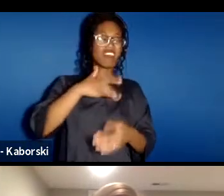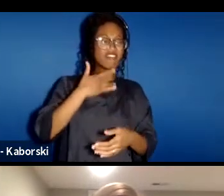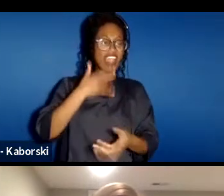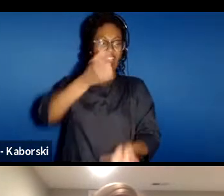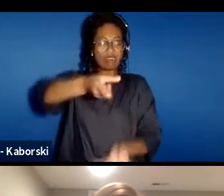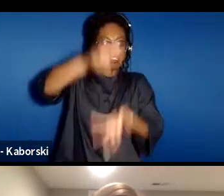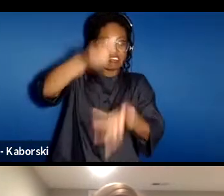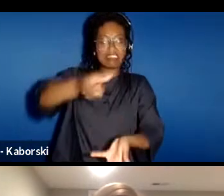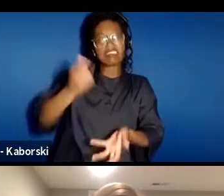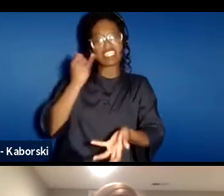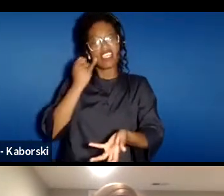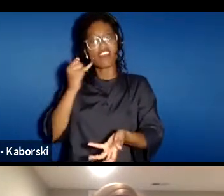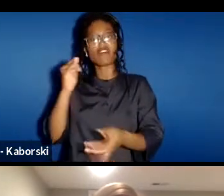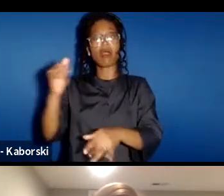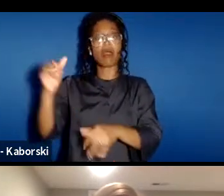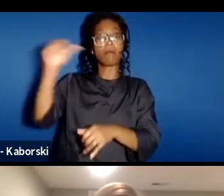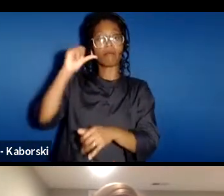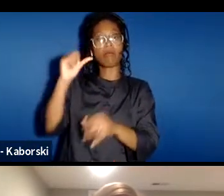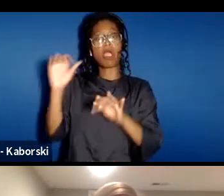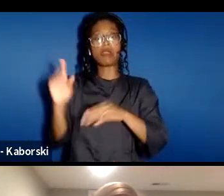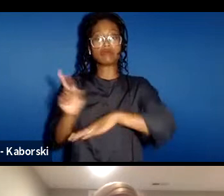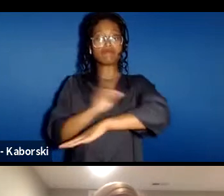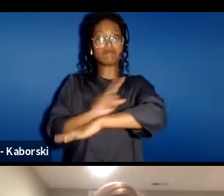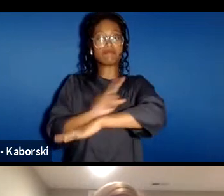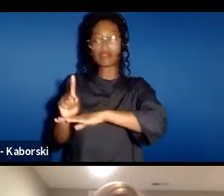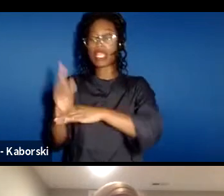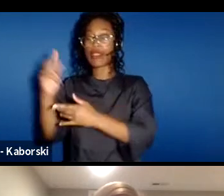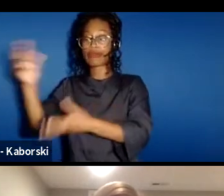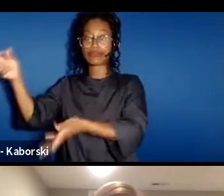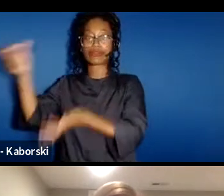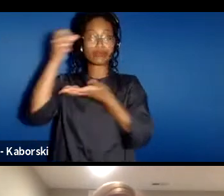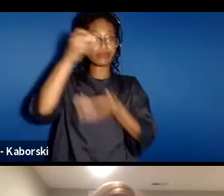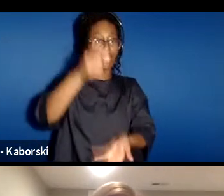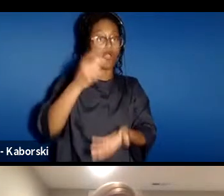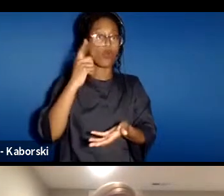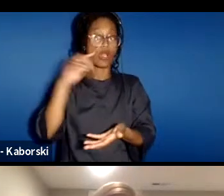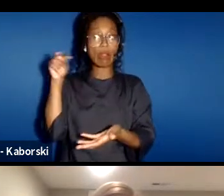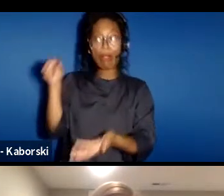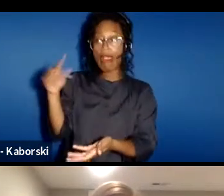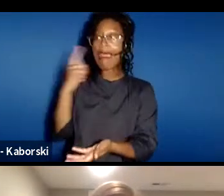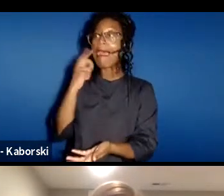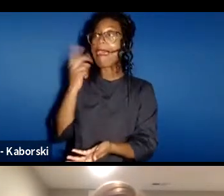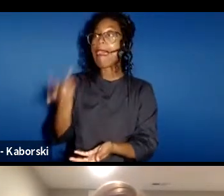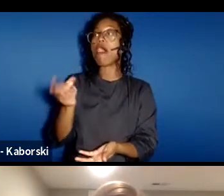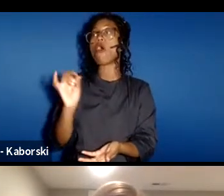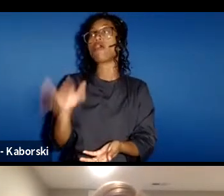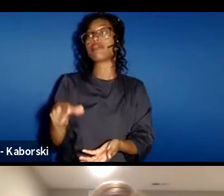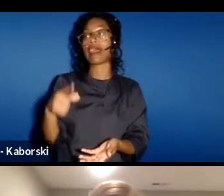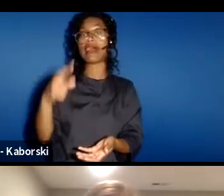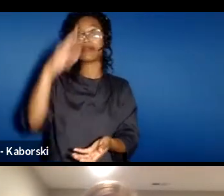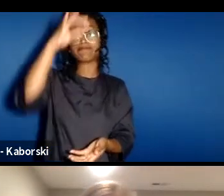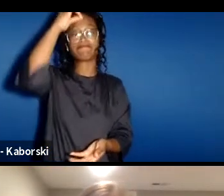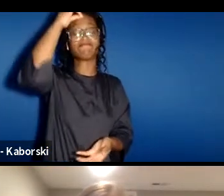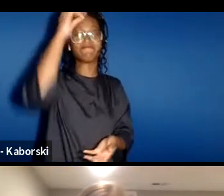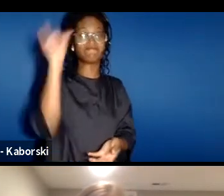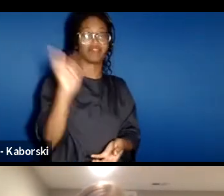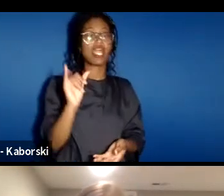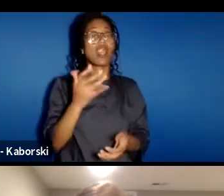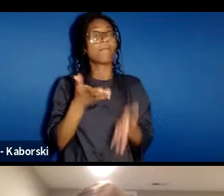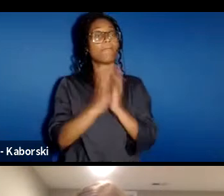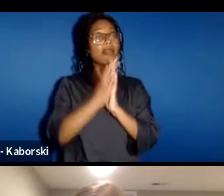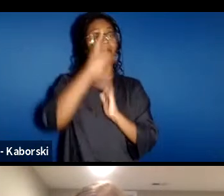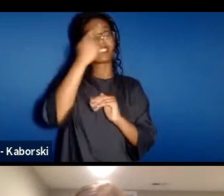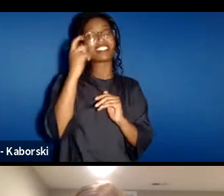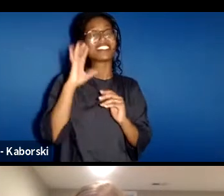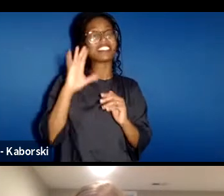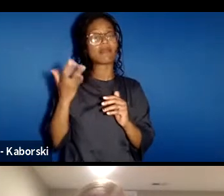bartender was grabbing it and using it, you know, at the bar as well. So. Yeah. Well, I was asking, it seems kind of like the